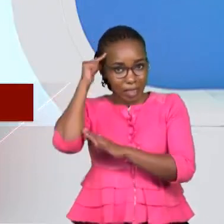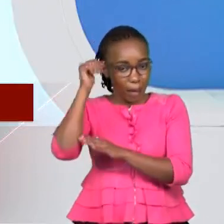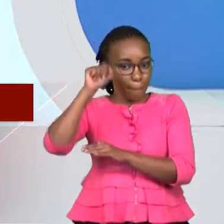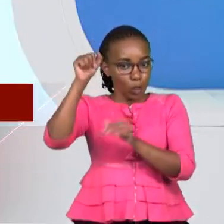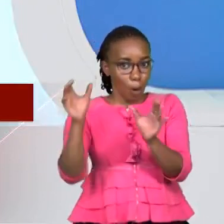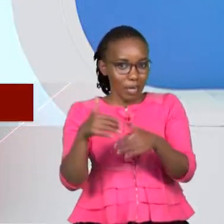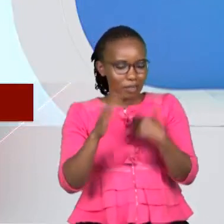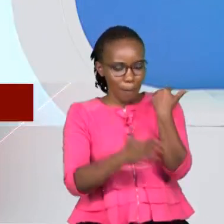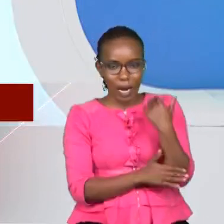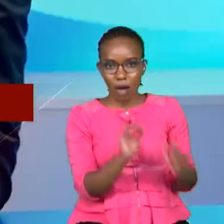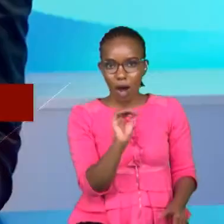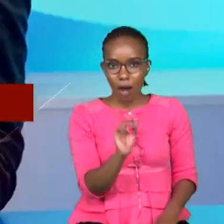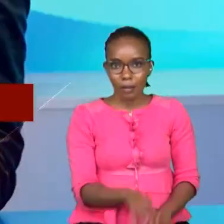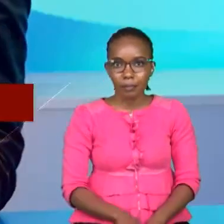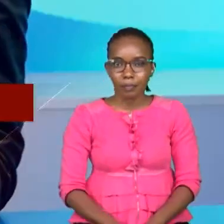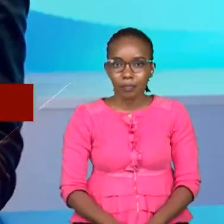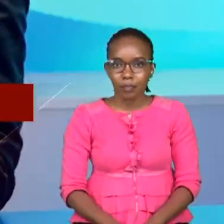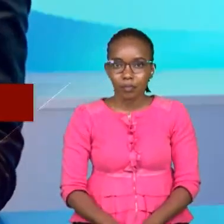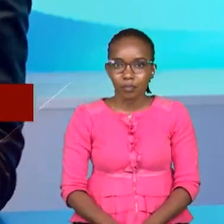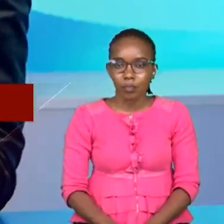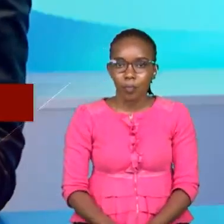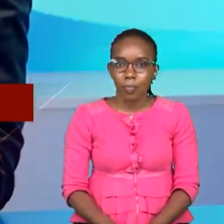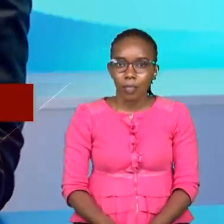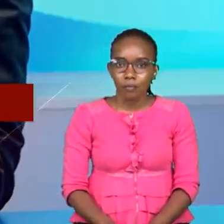are not all bad. Davidson. Yes.